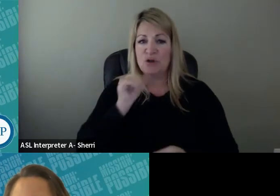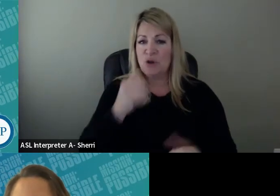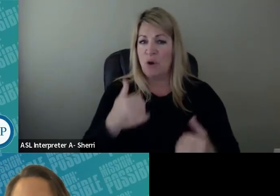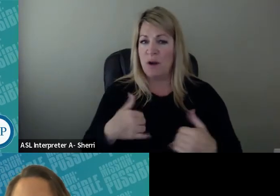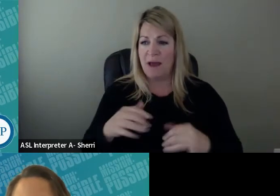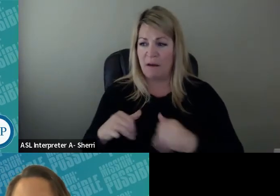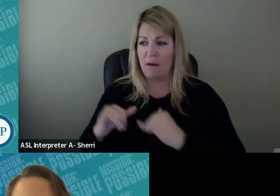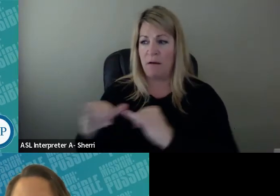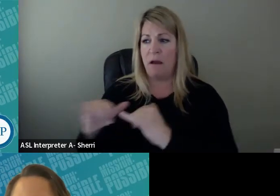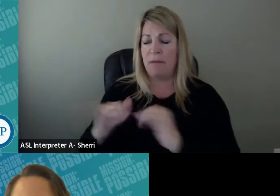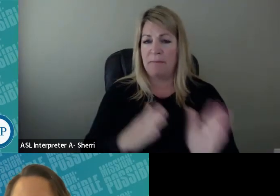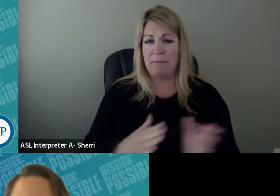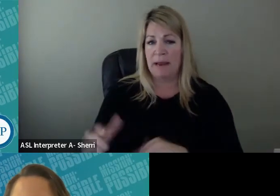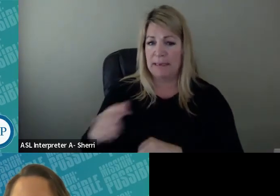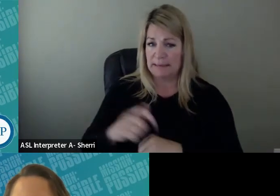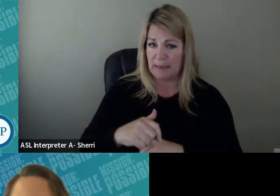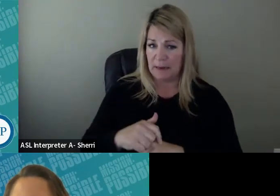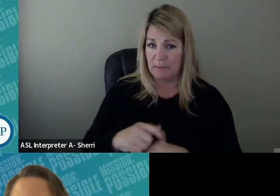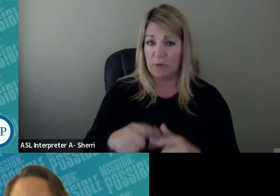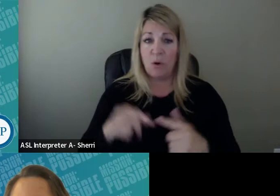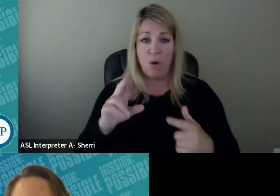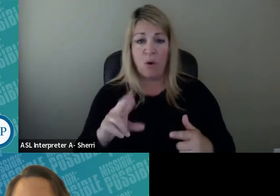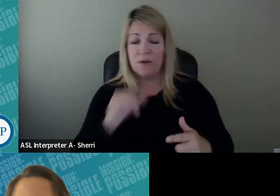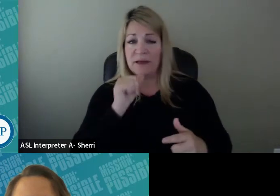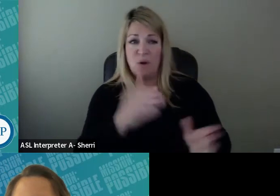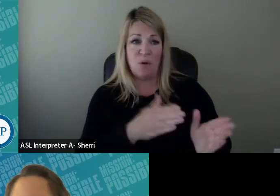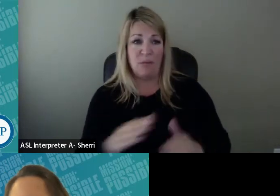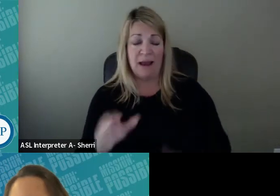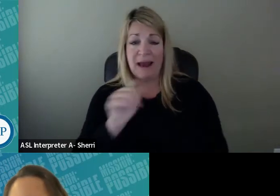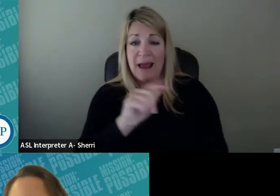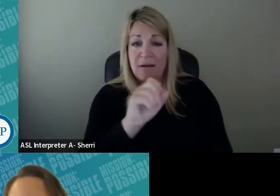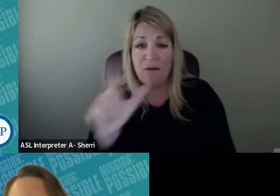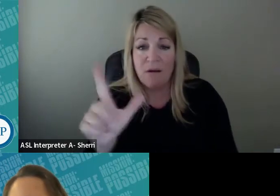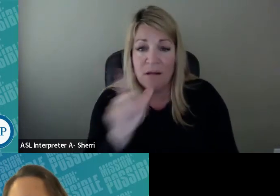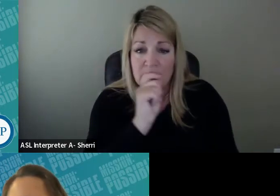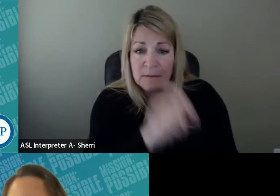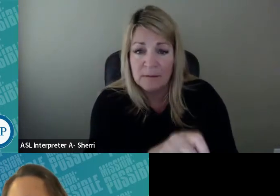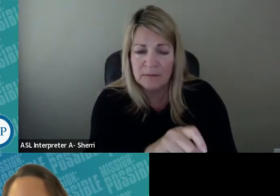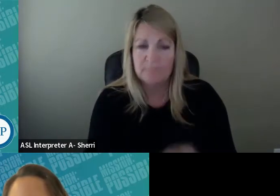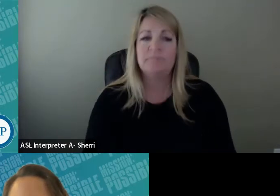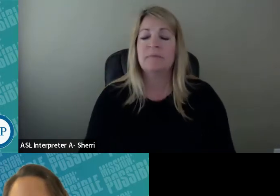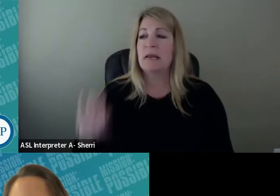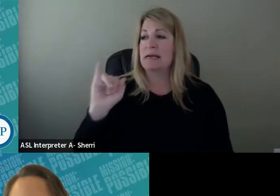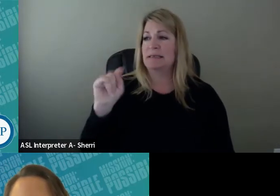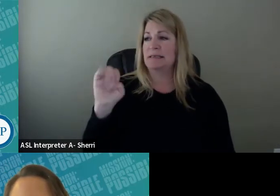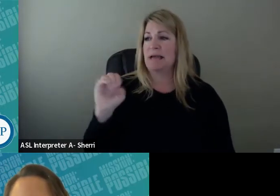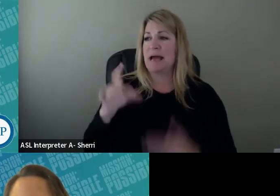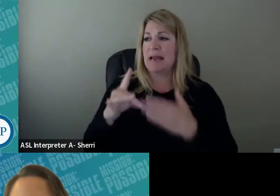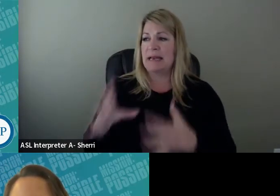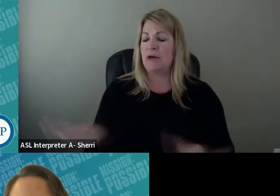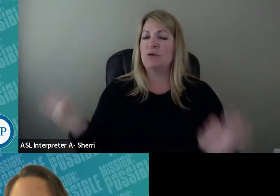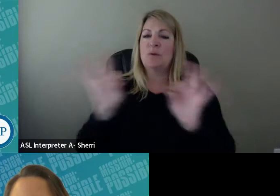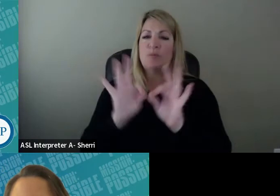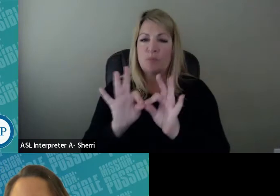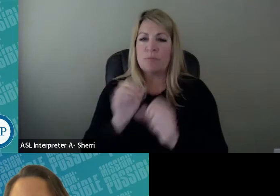common planning time, or when they do not plan at all. So as site leaders, it is very important to